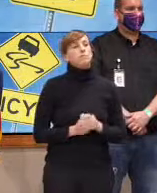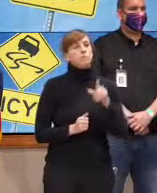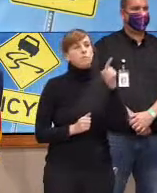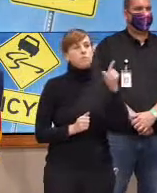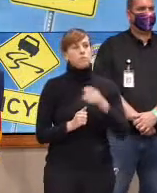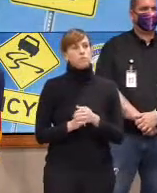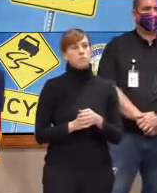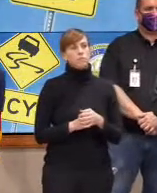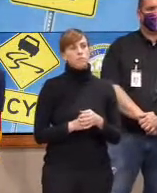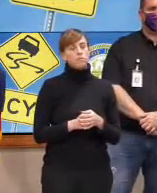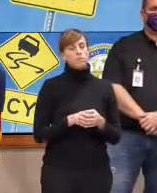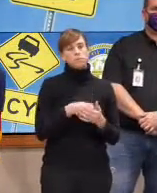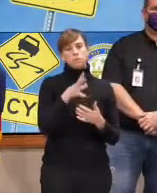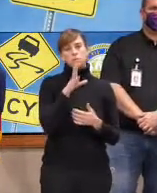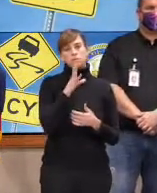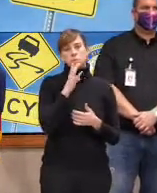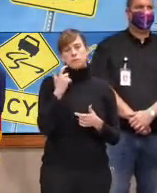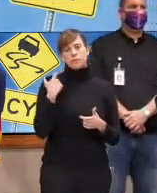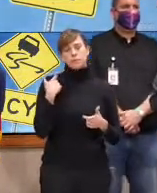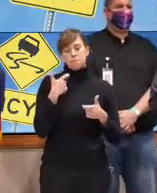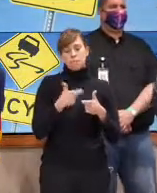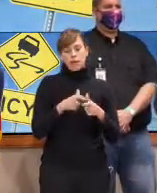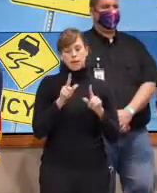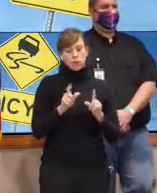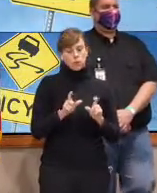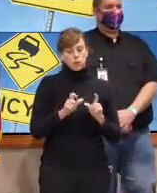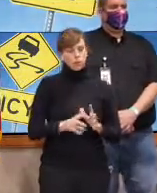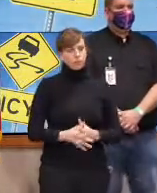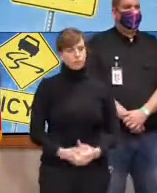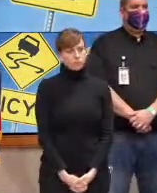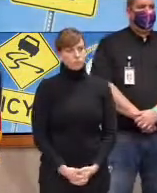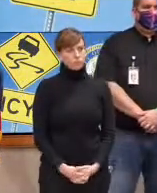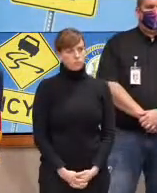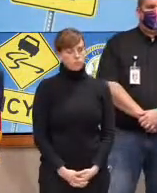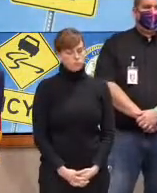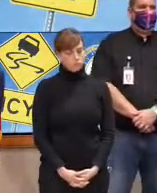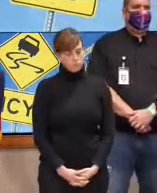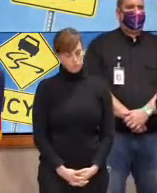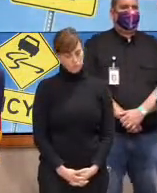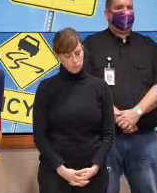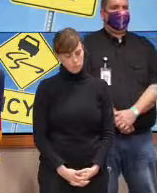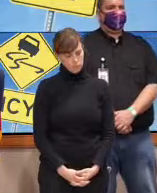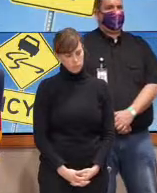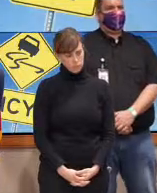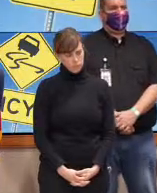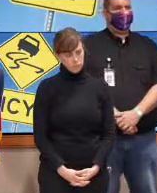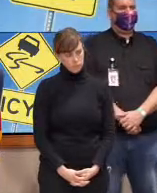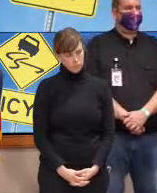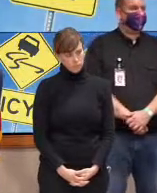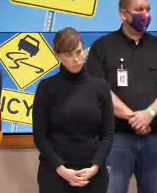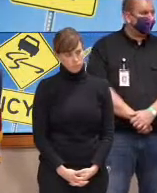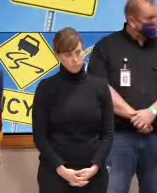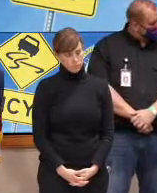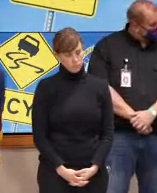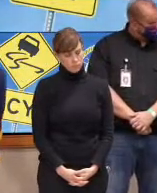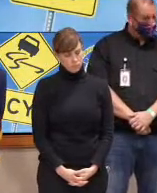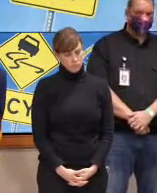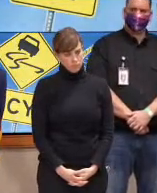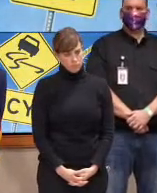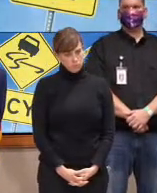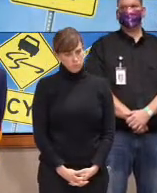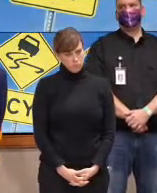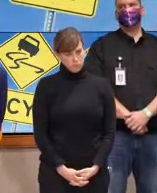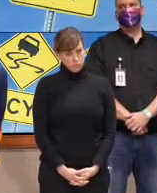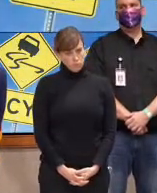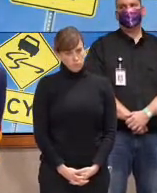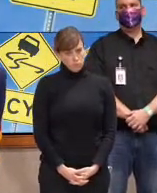¿pudiera decir brevemente en español los peligros más amenazantes con respecto a este tiempo que nos va a llegar? Nos hablaba acerca de los